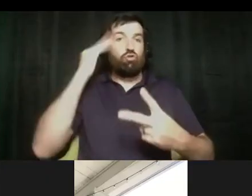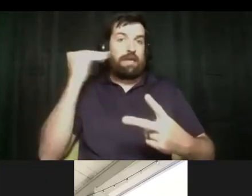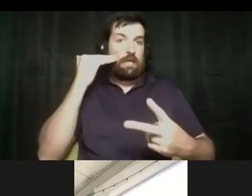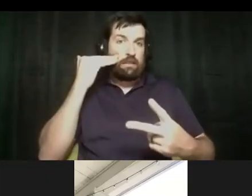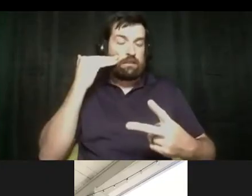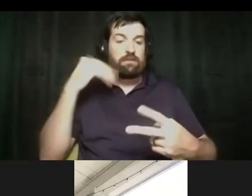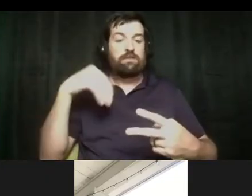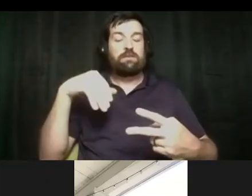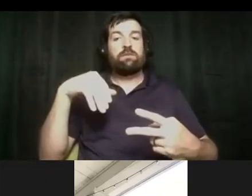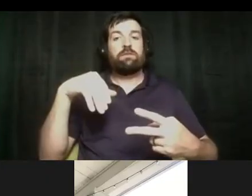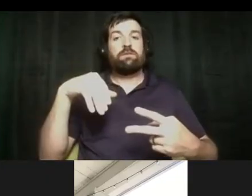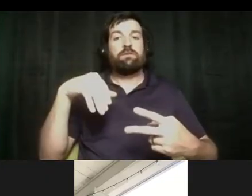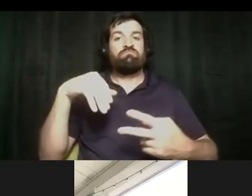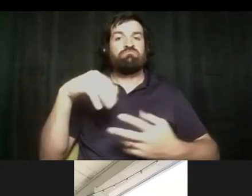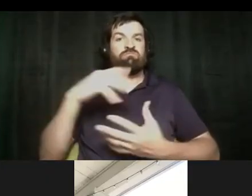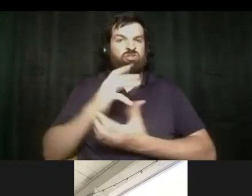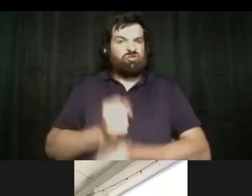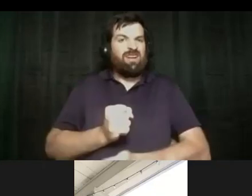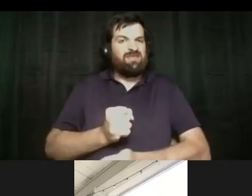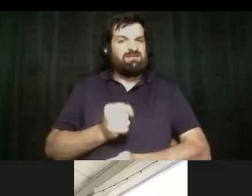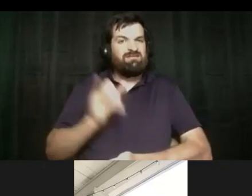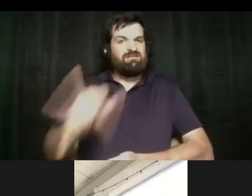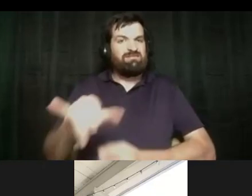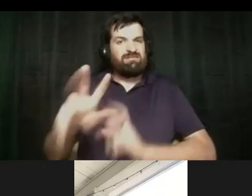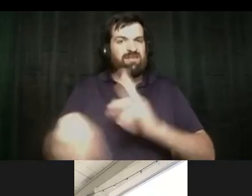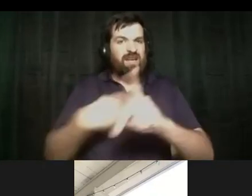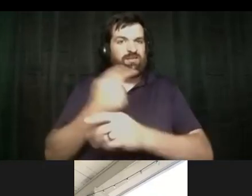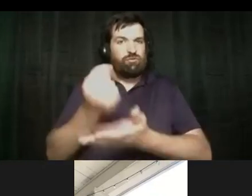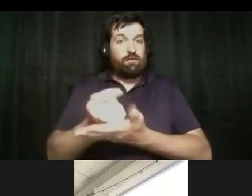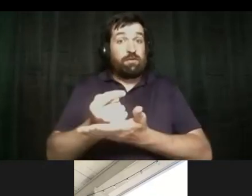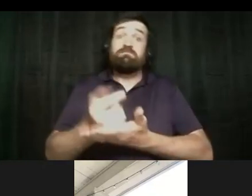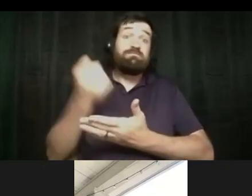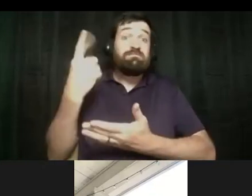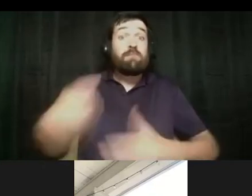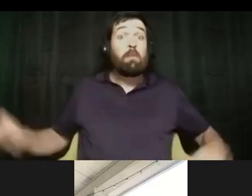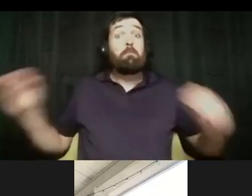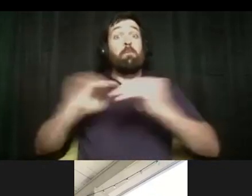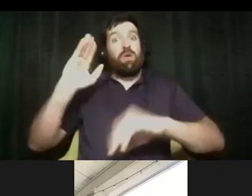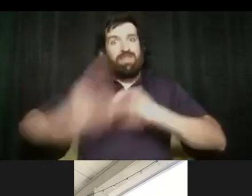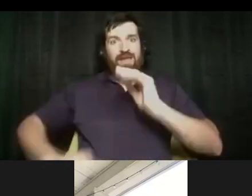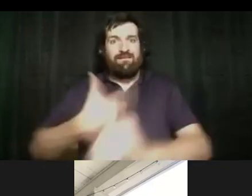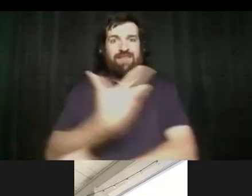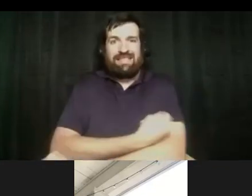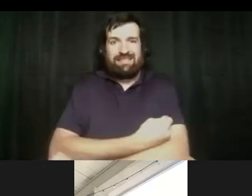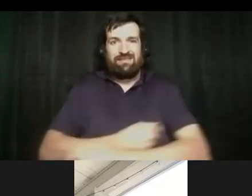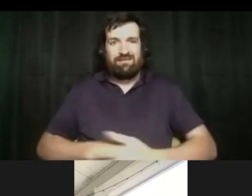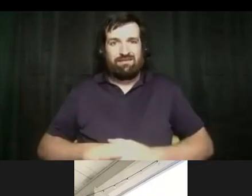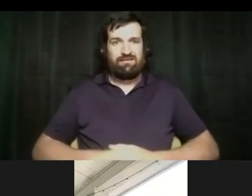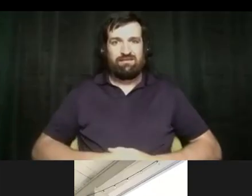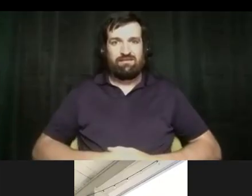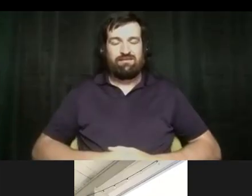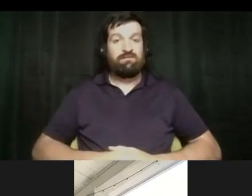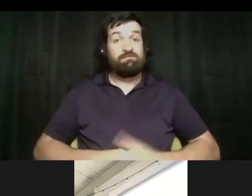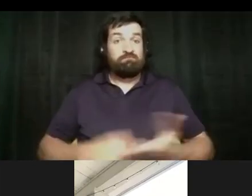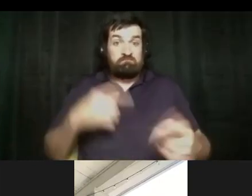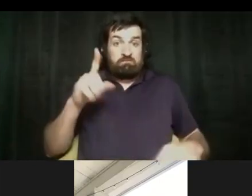are, trust to this kind of treatment, even sometimes more than vaccine, that is undeniable,